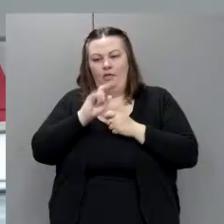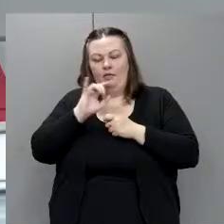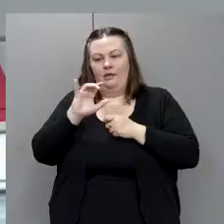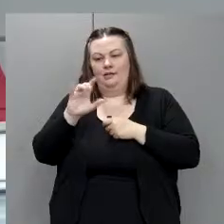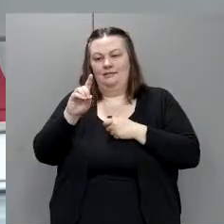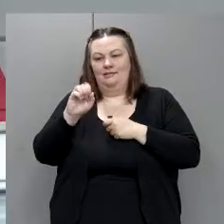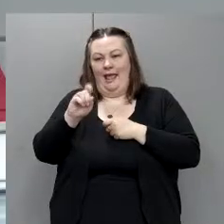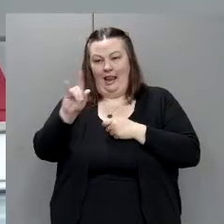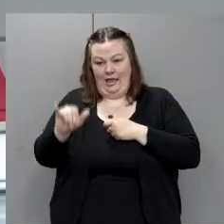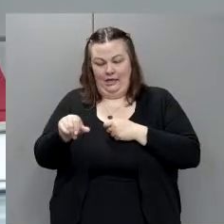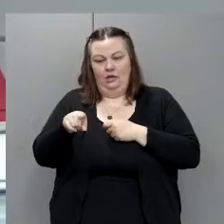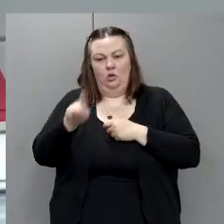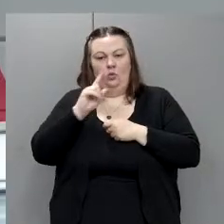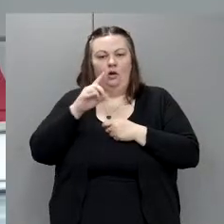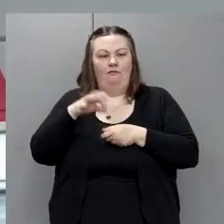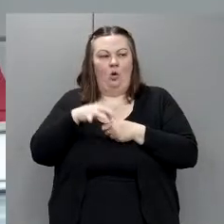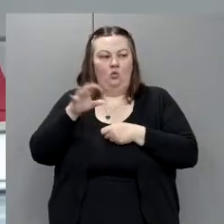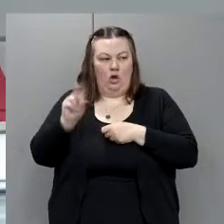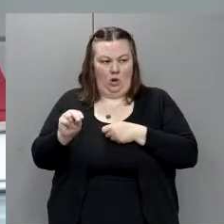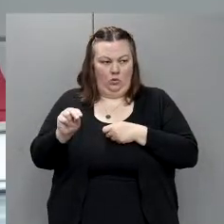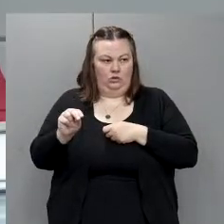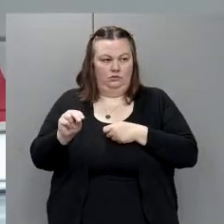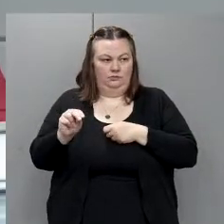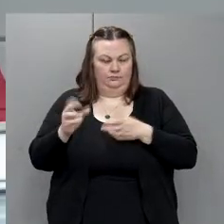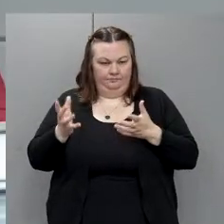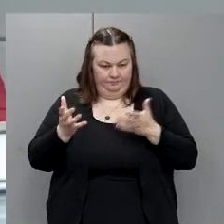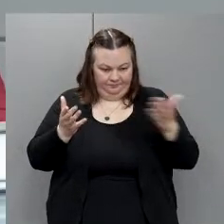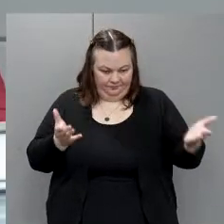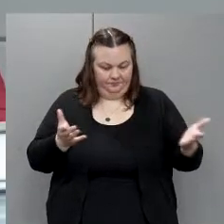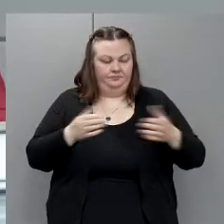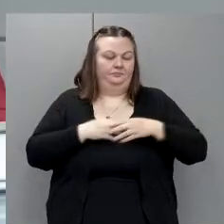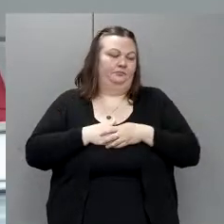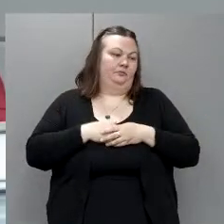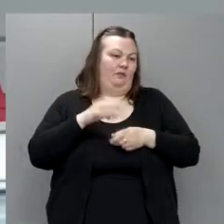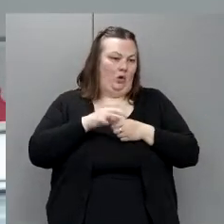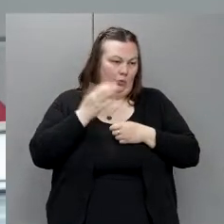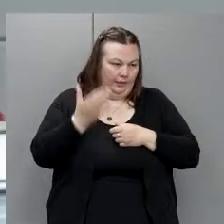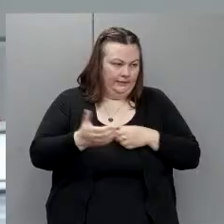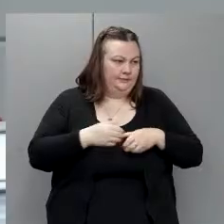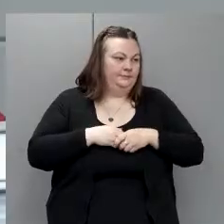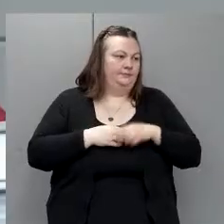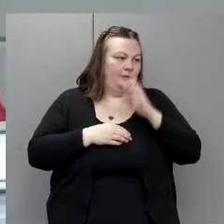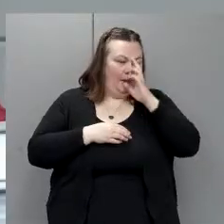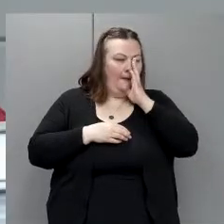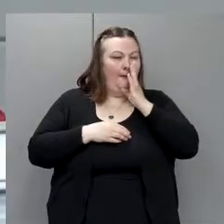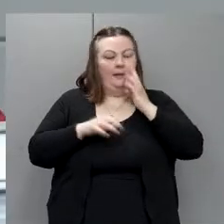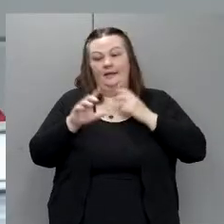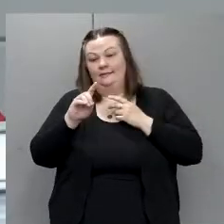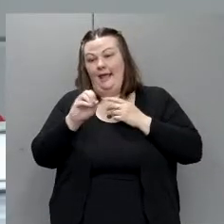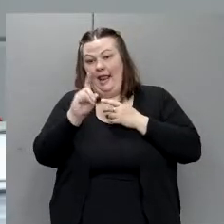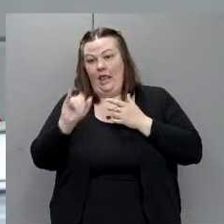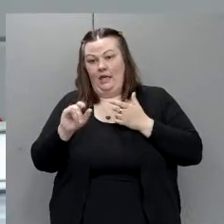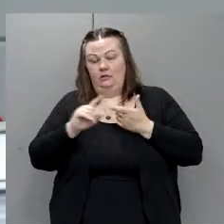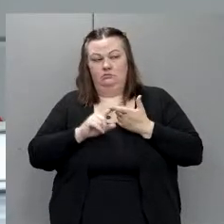Mr. Daly, you would vote no. Roll call vote, please. Trustee Daly.